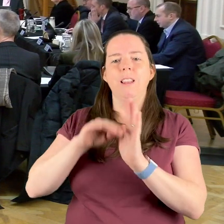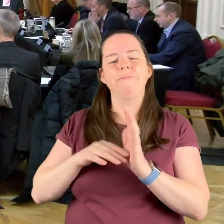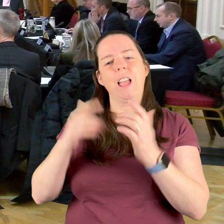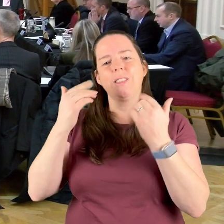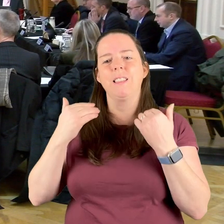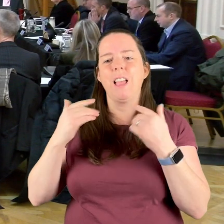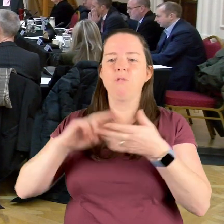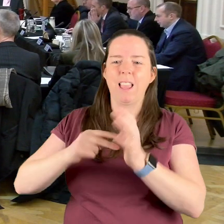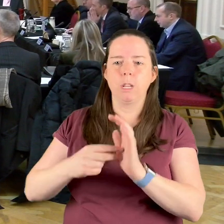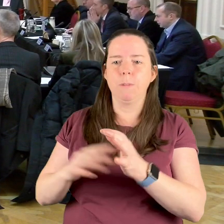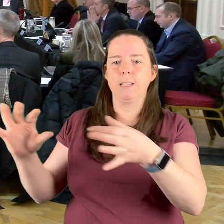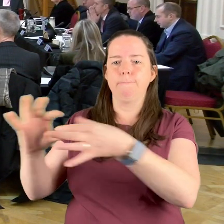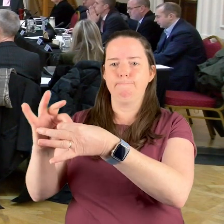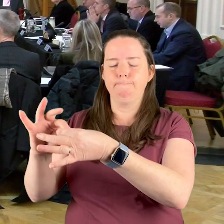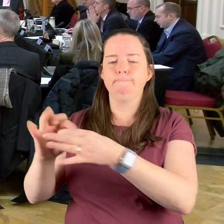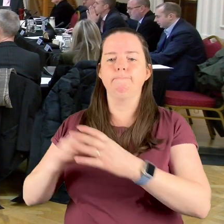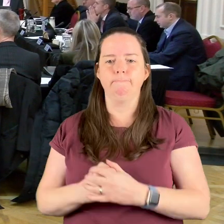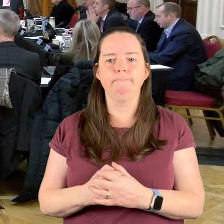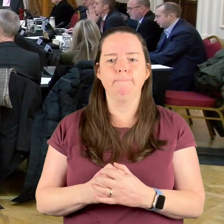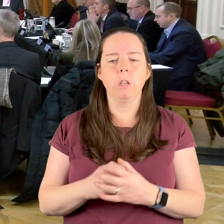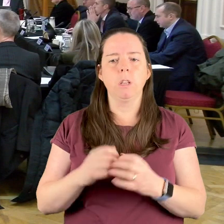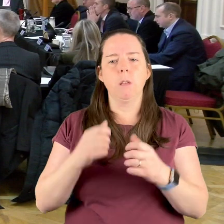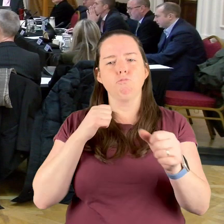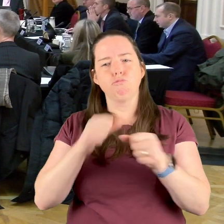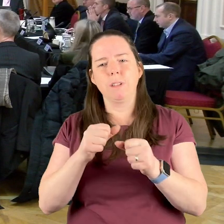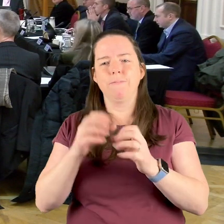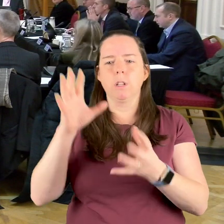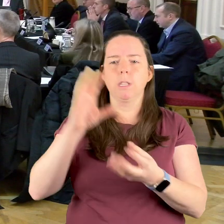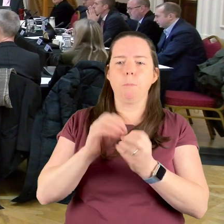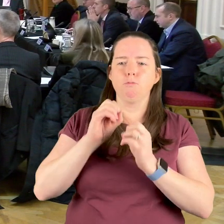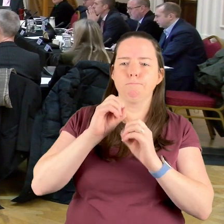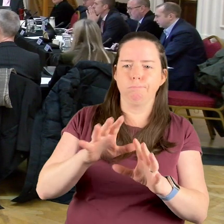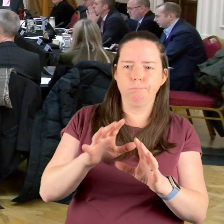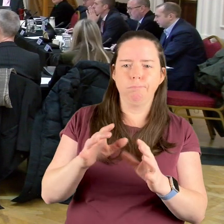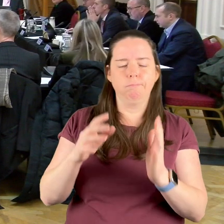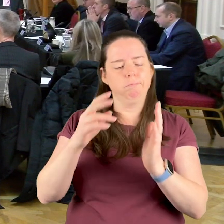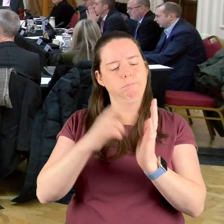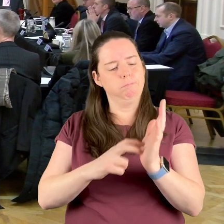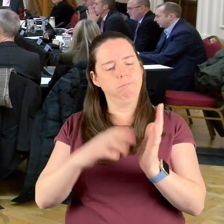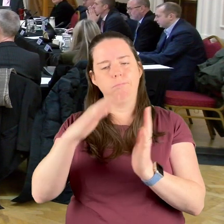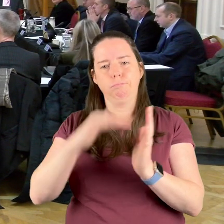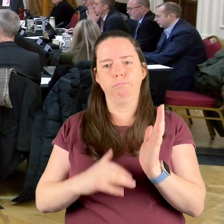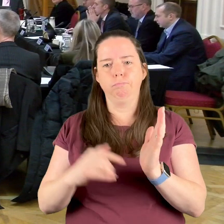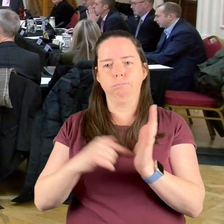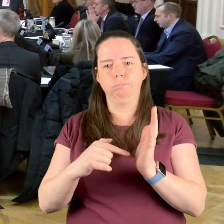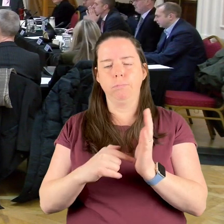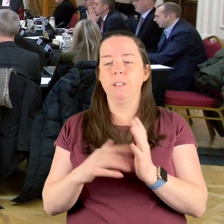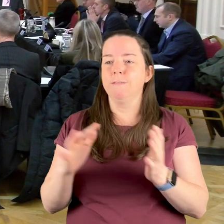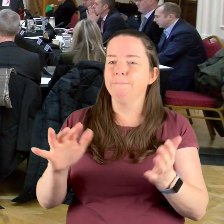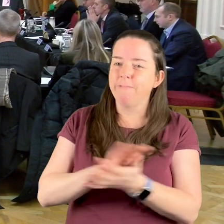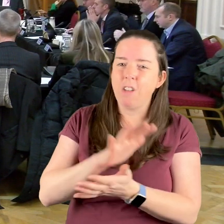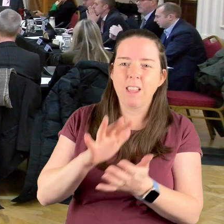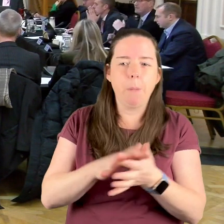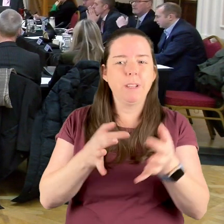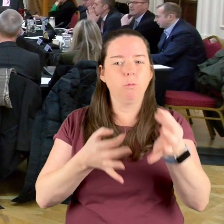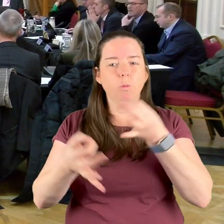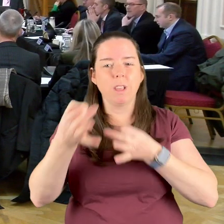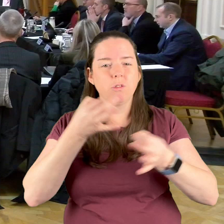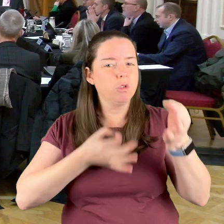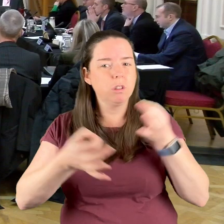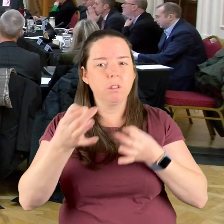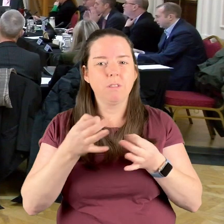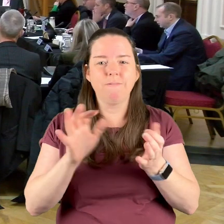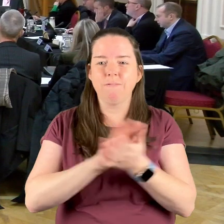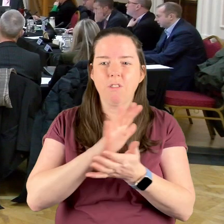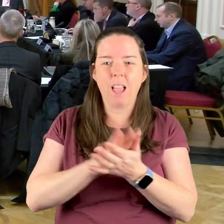arrangement between the two parties. So that's a brief summary, Chair, of what's set out in the paper.